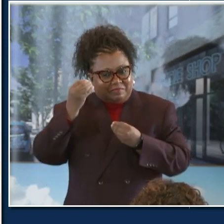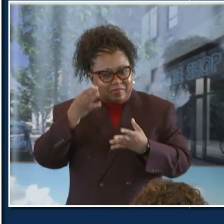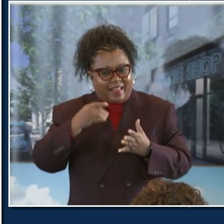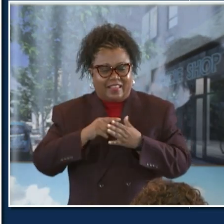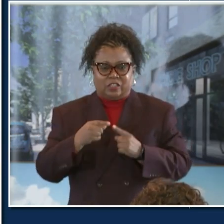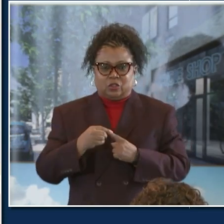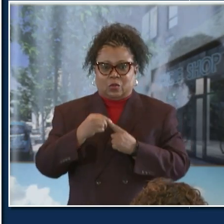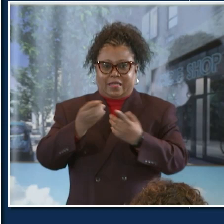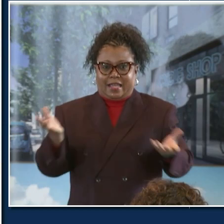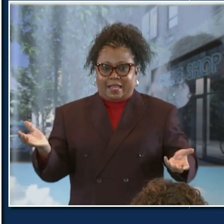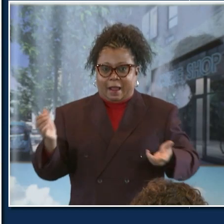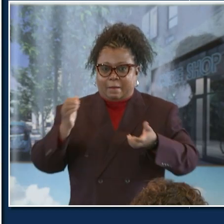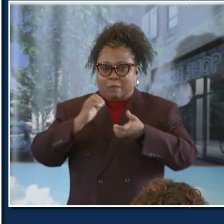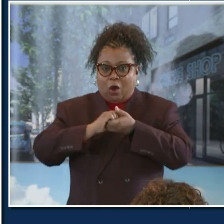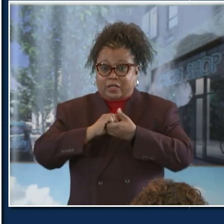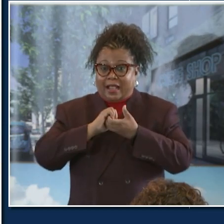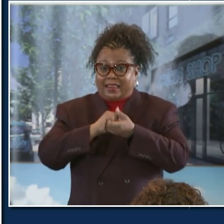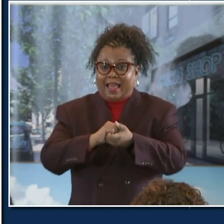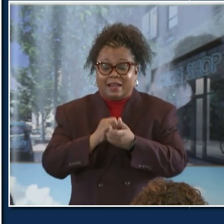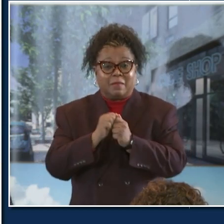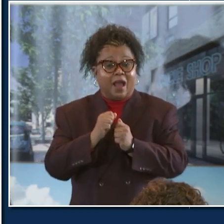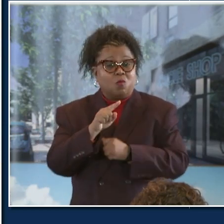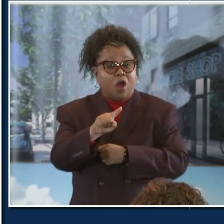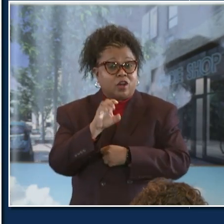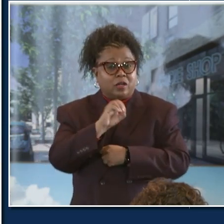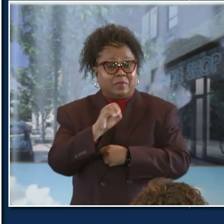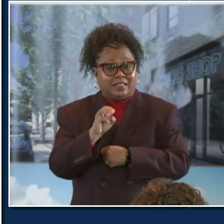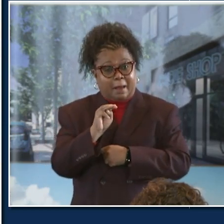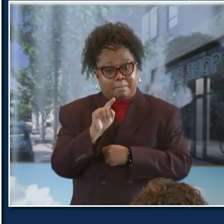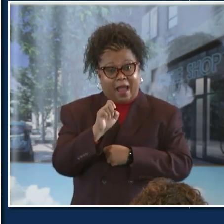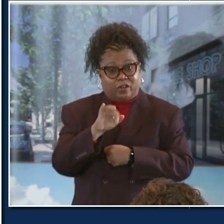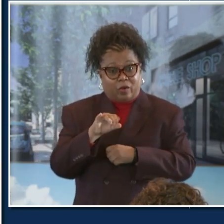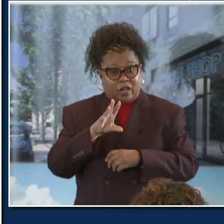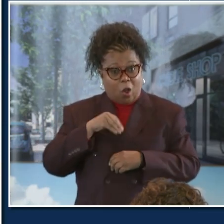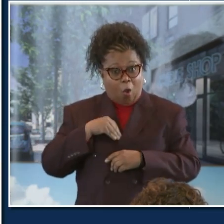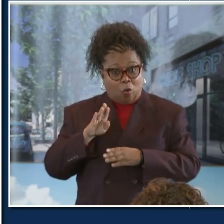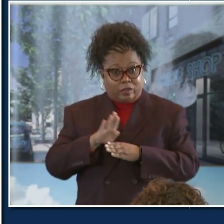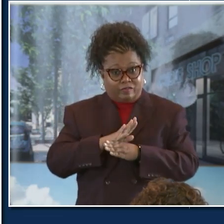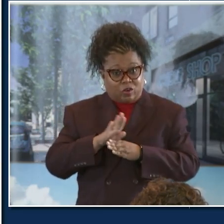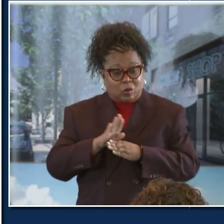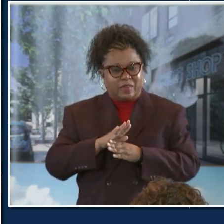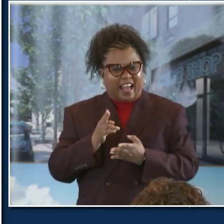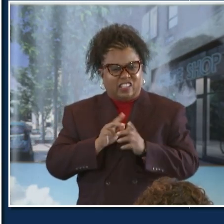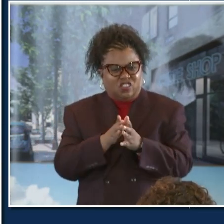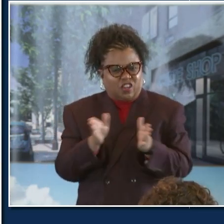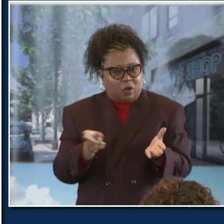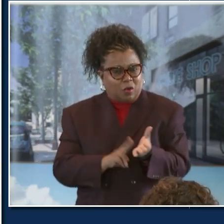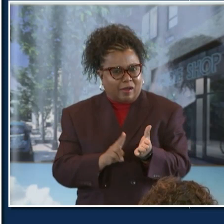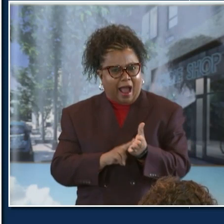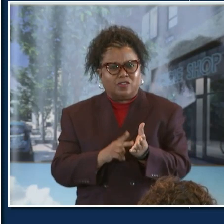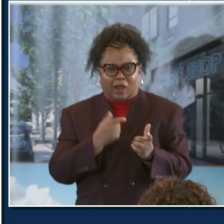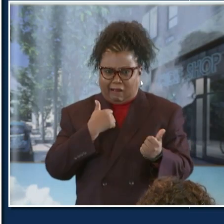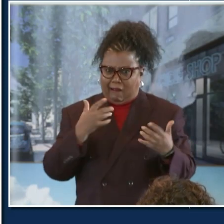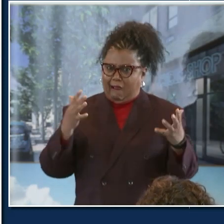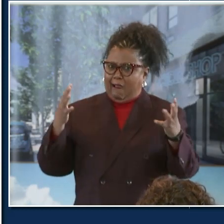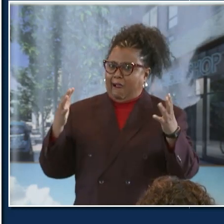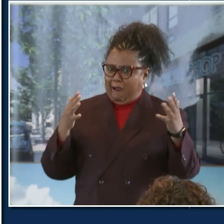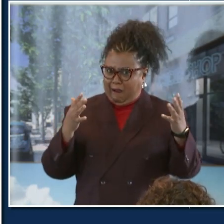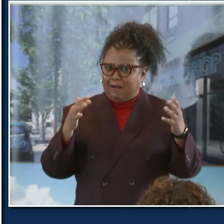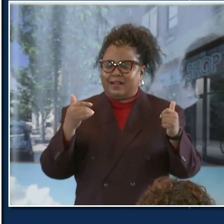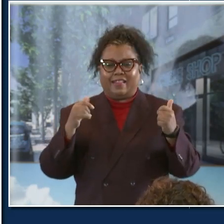a unique partnership led by a team of 100% minority-owned firms as general contractors. I don't think that's ever been done in the city of